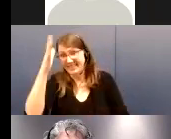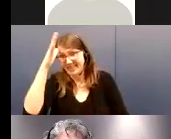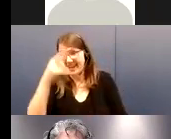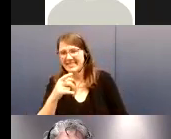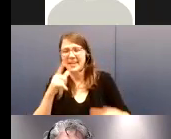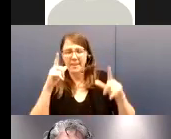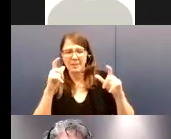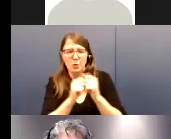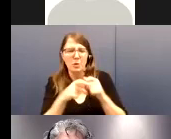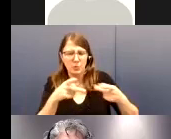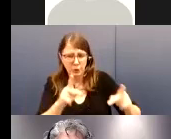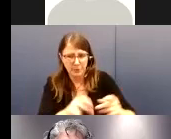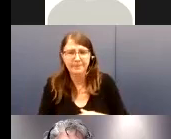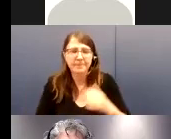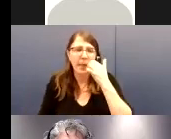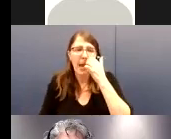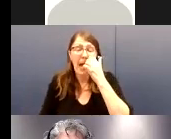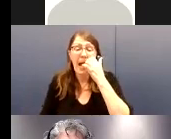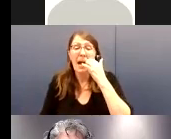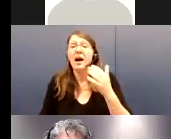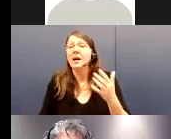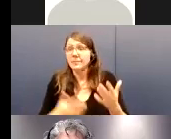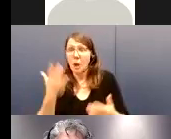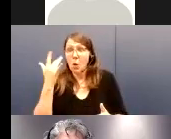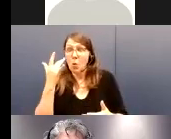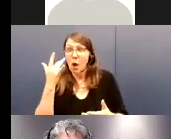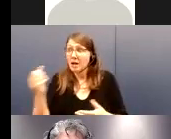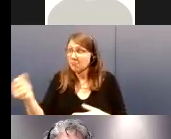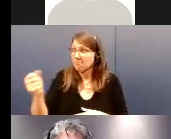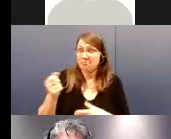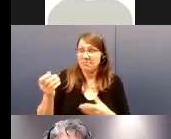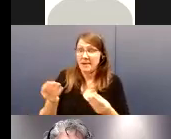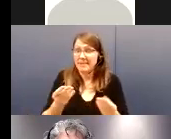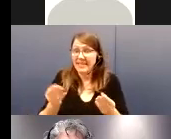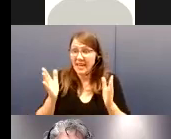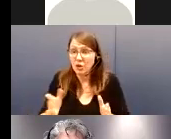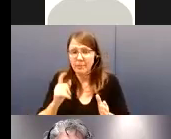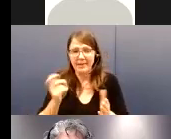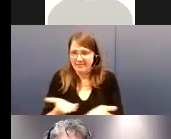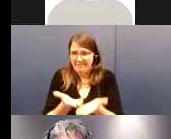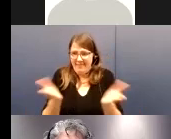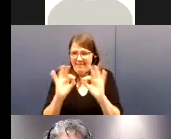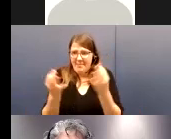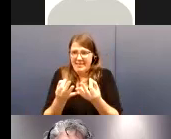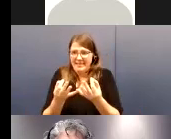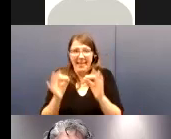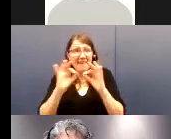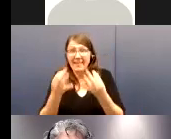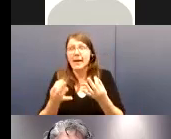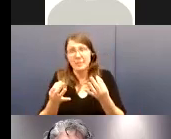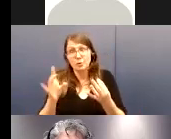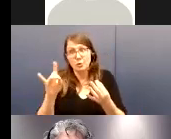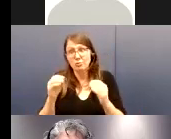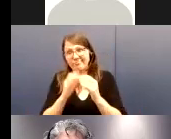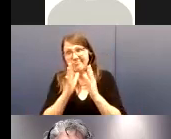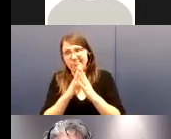choose elder mediation because you are family, and families fight, and families get stuck, and you know each